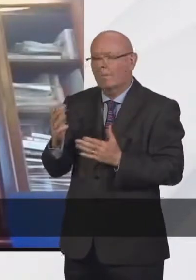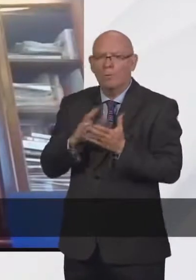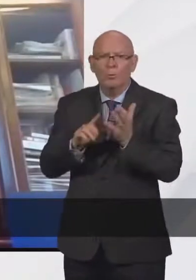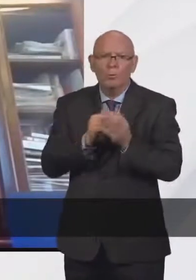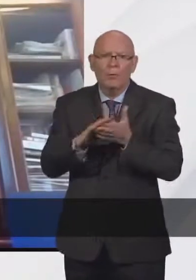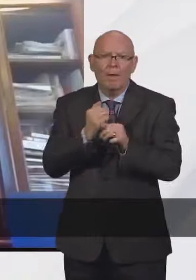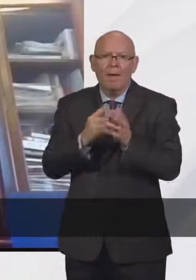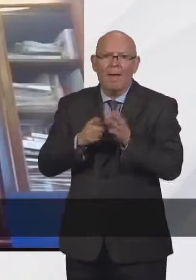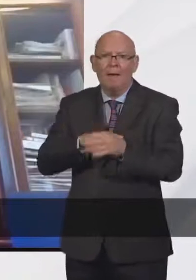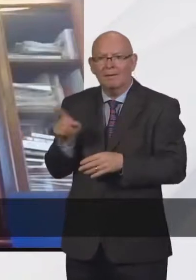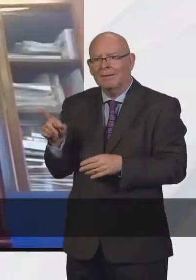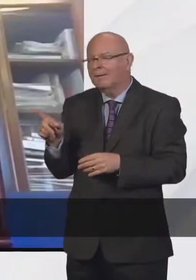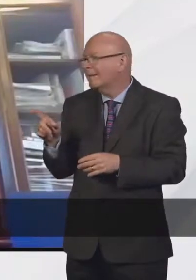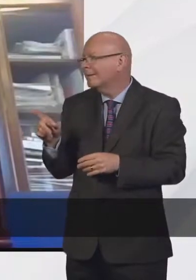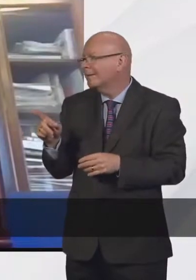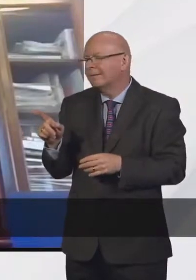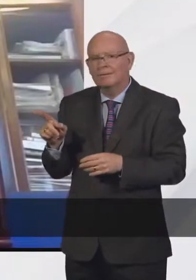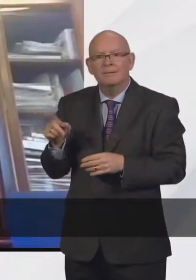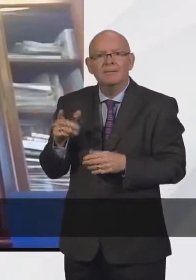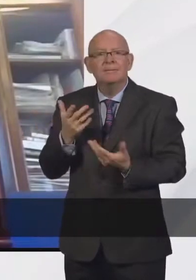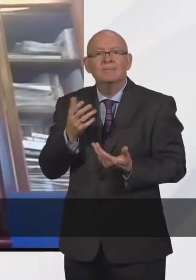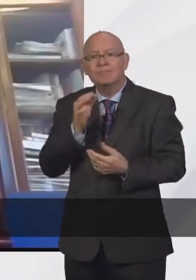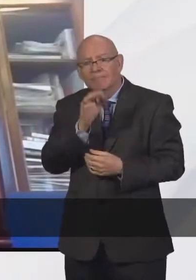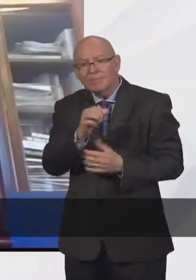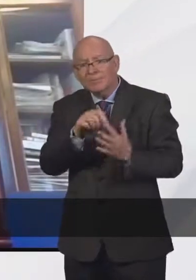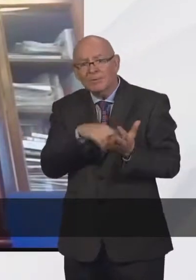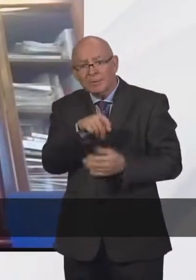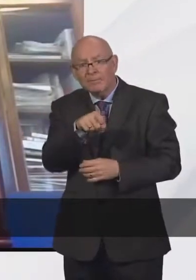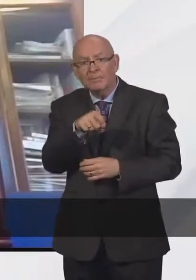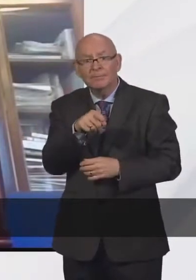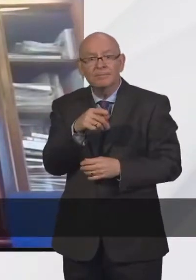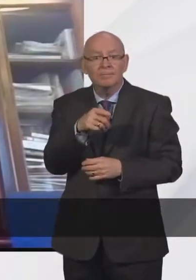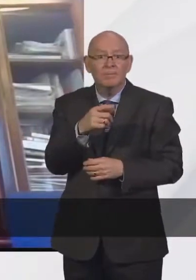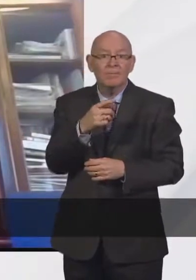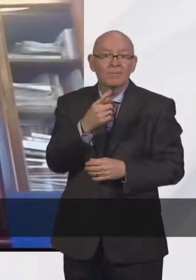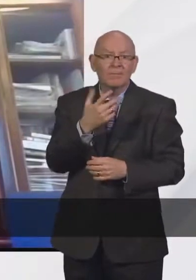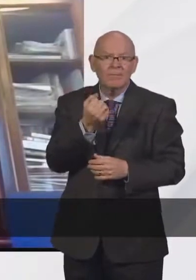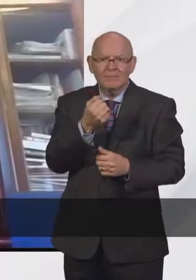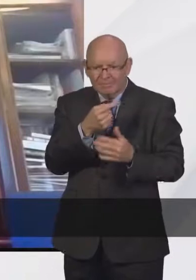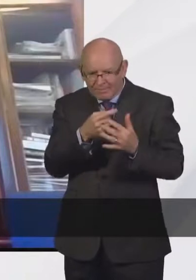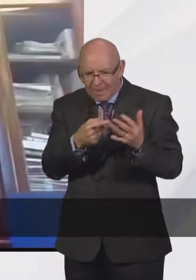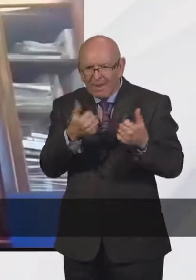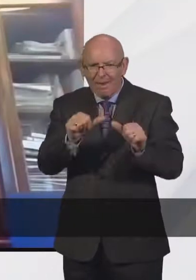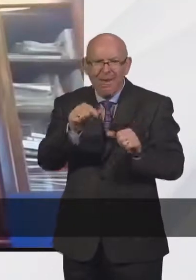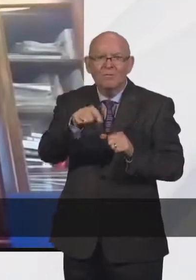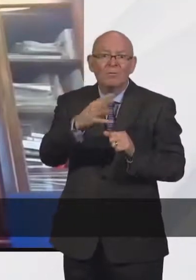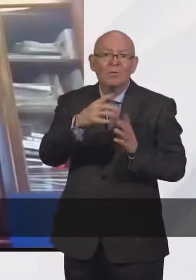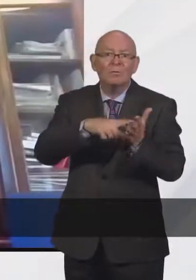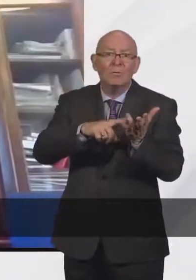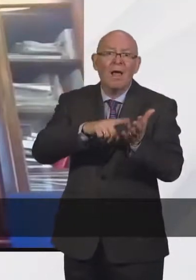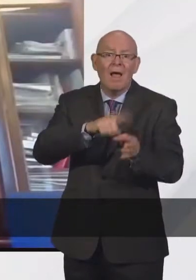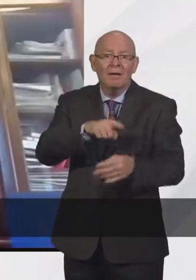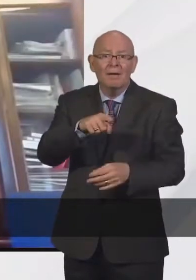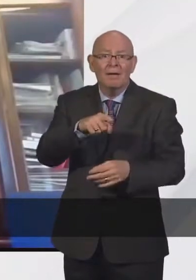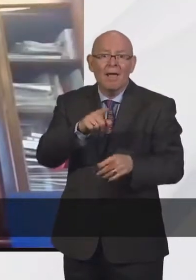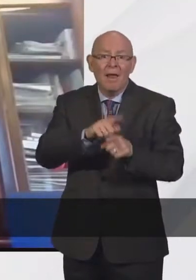the UK. Yes. Can people now also go on foreign holidays if they're willing to observe the 14-day quarantine